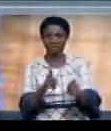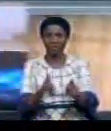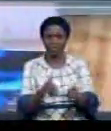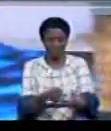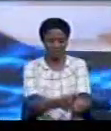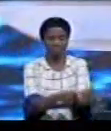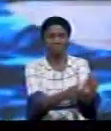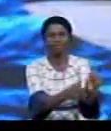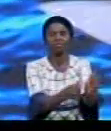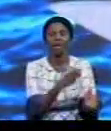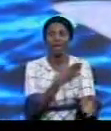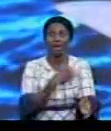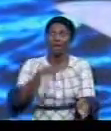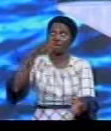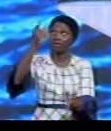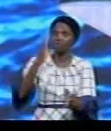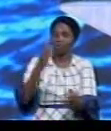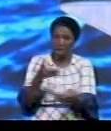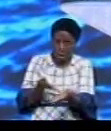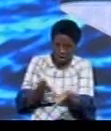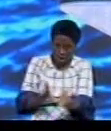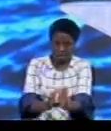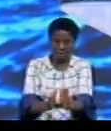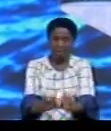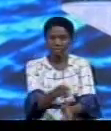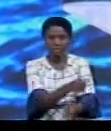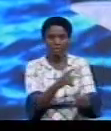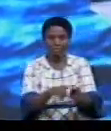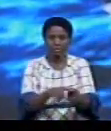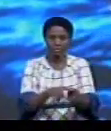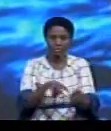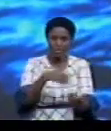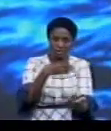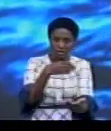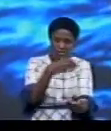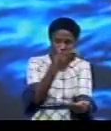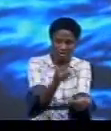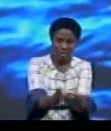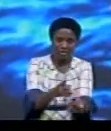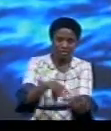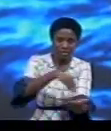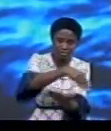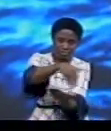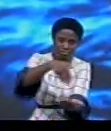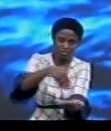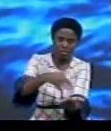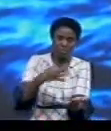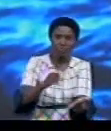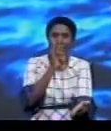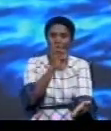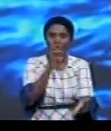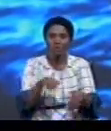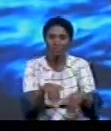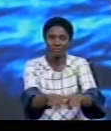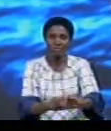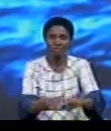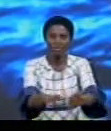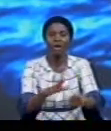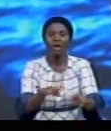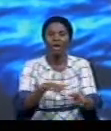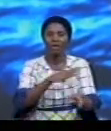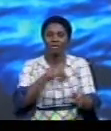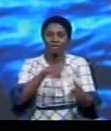get into the middle of the sea. And then God told Moses, use that rod